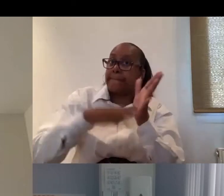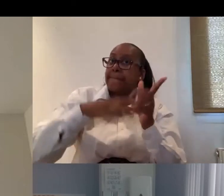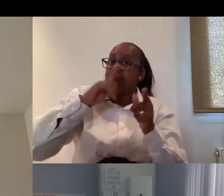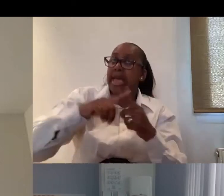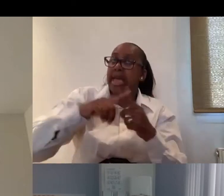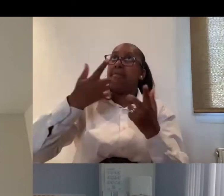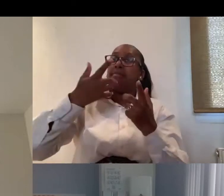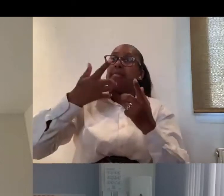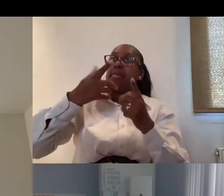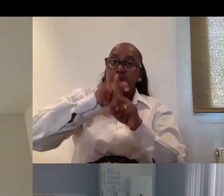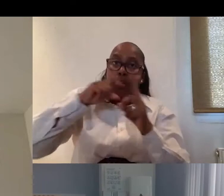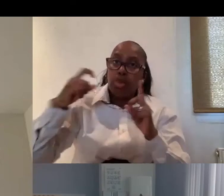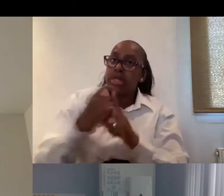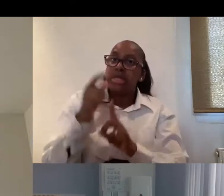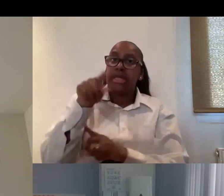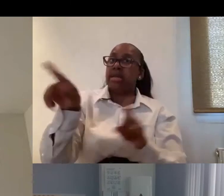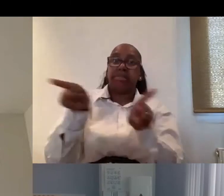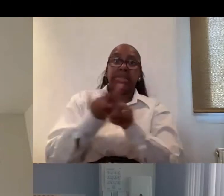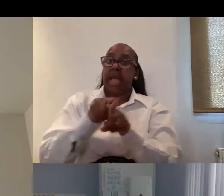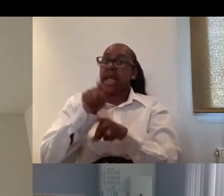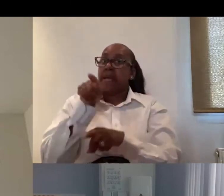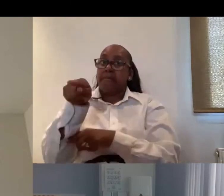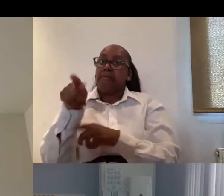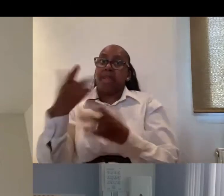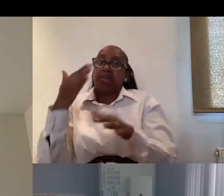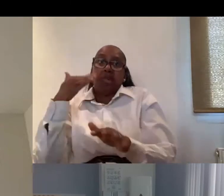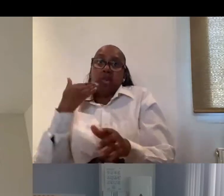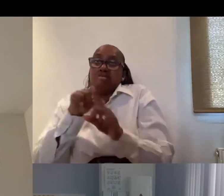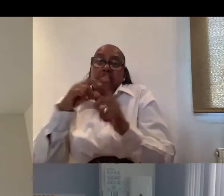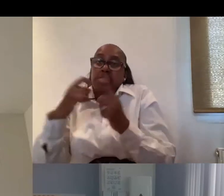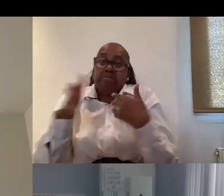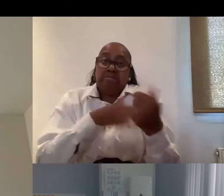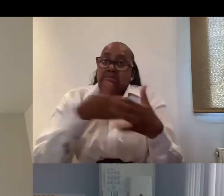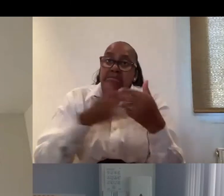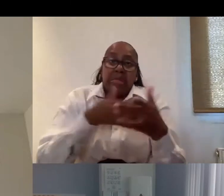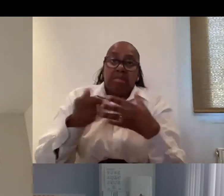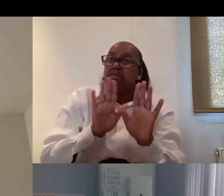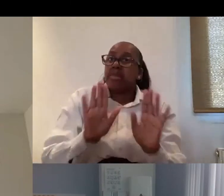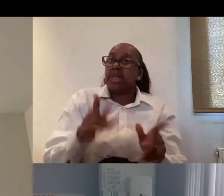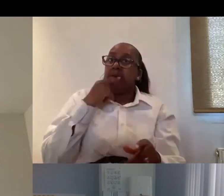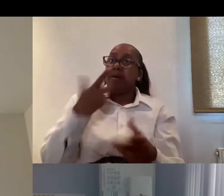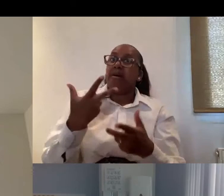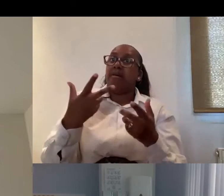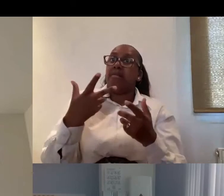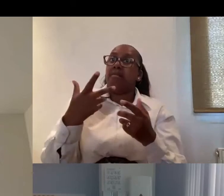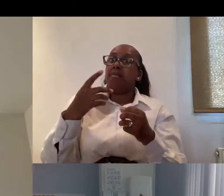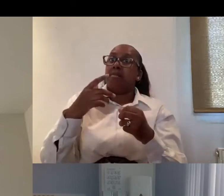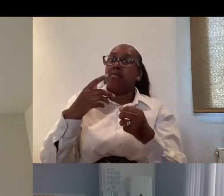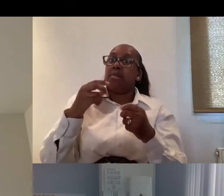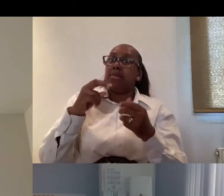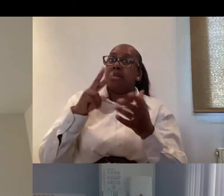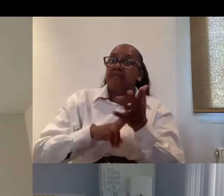side effects any differently to any other community. The virus, they say, doesn't